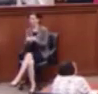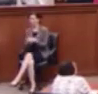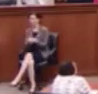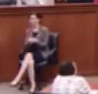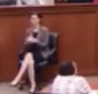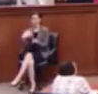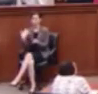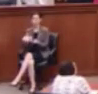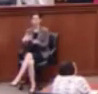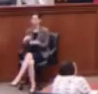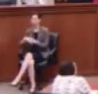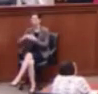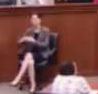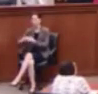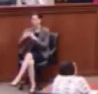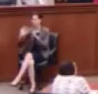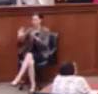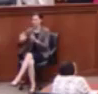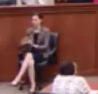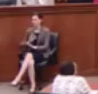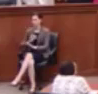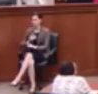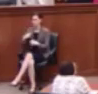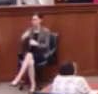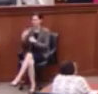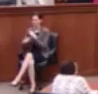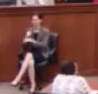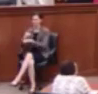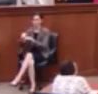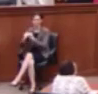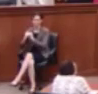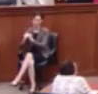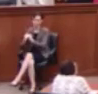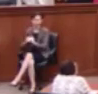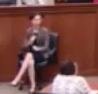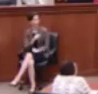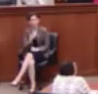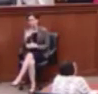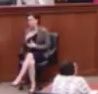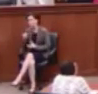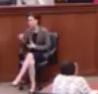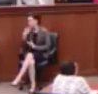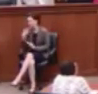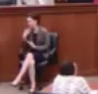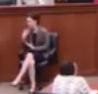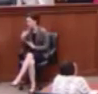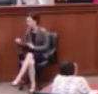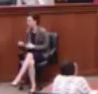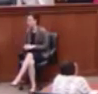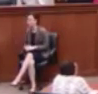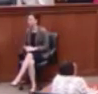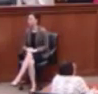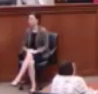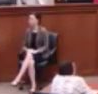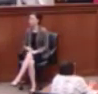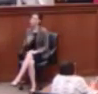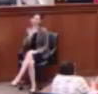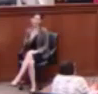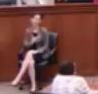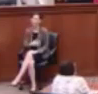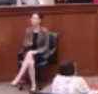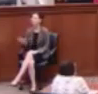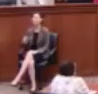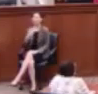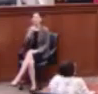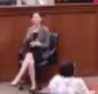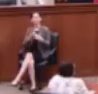a tremendous partner. Really, 7 years we've been working together, so I really Yes, sir. appreciate you and appreciate what you have to say. Thank you. And thank